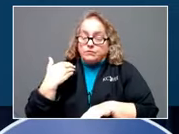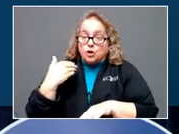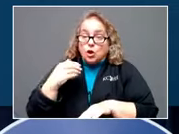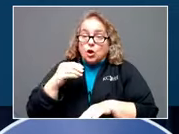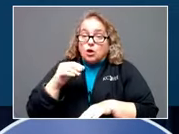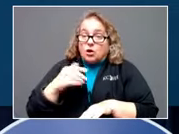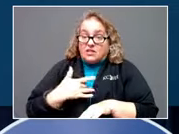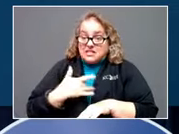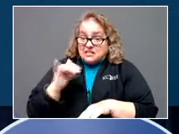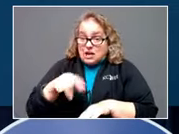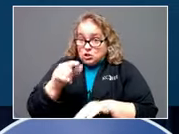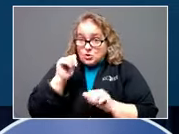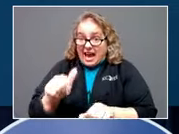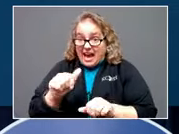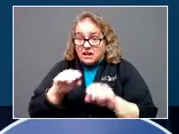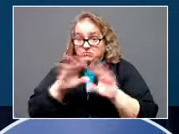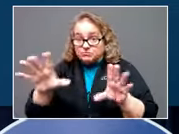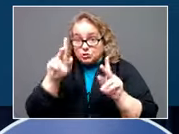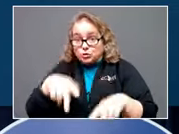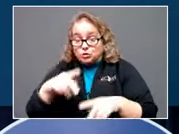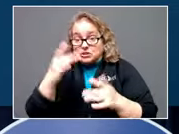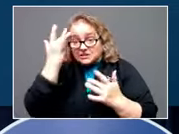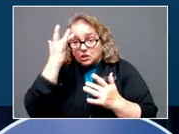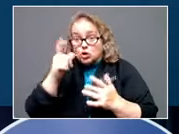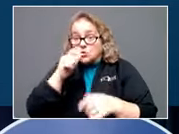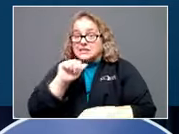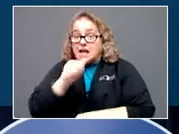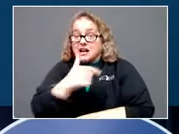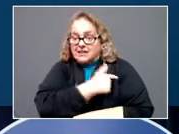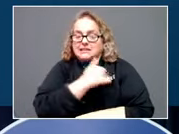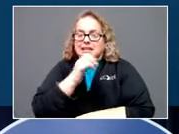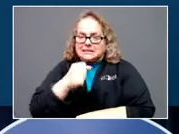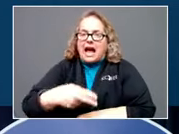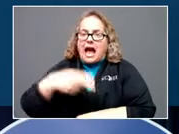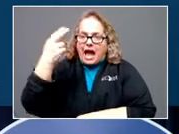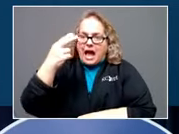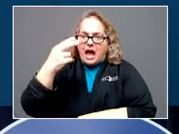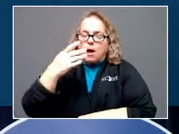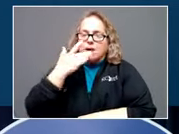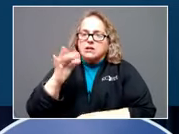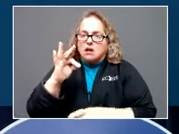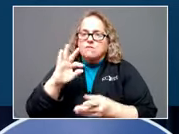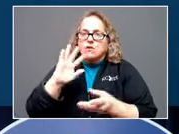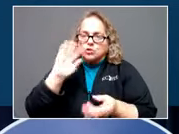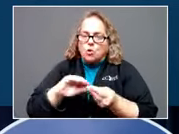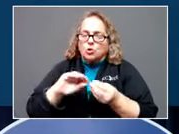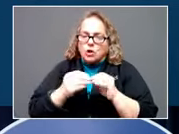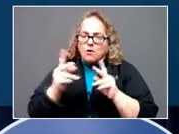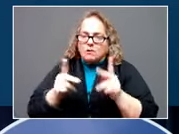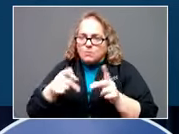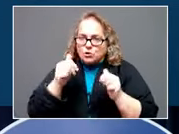has pre-existing conditions is higher, given the total number of people you may infect. So you have